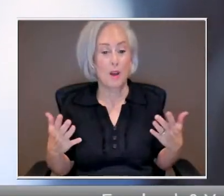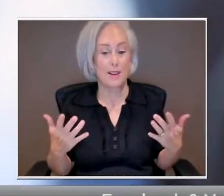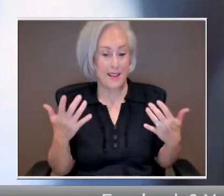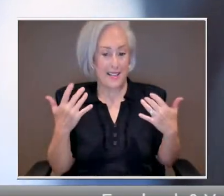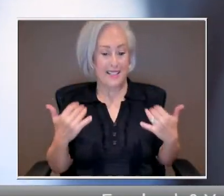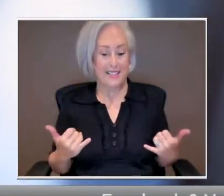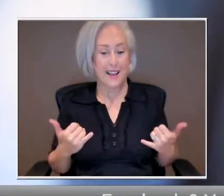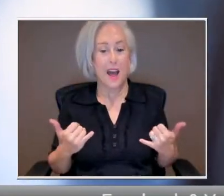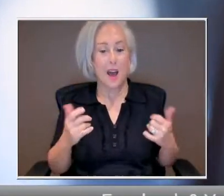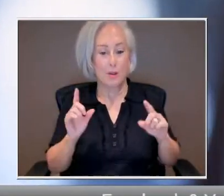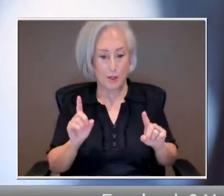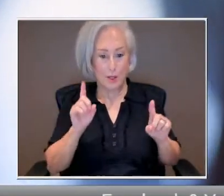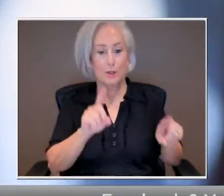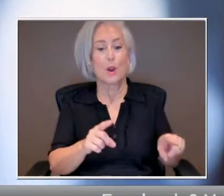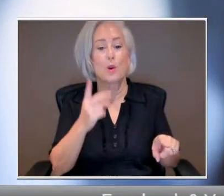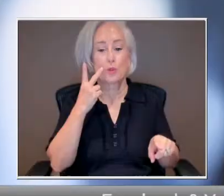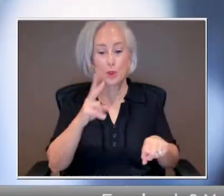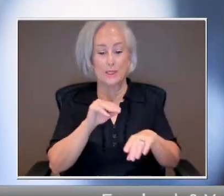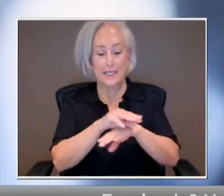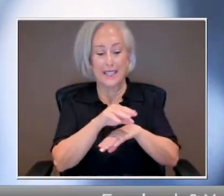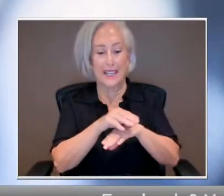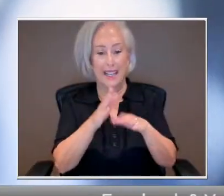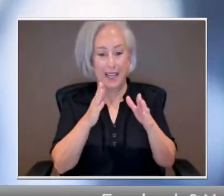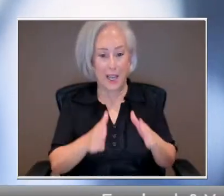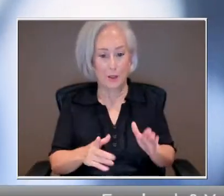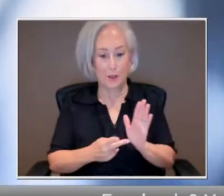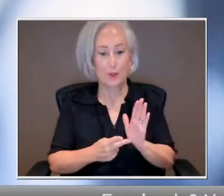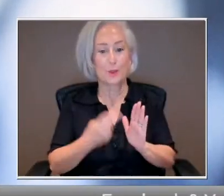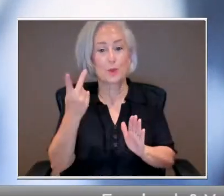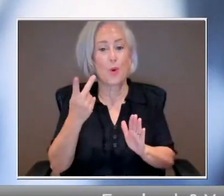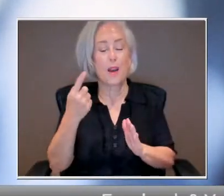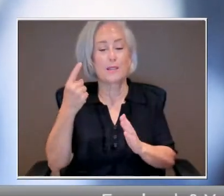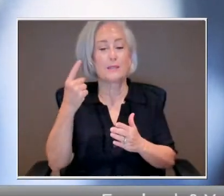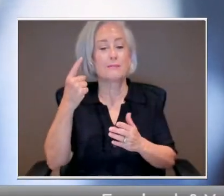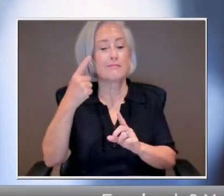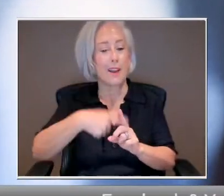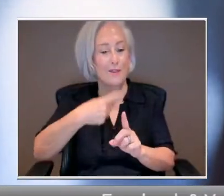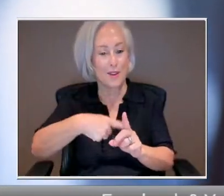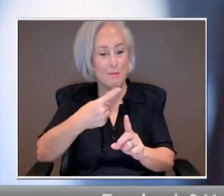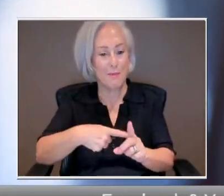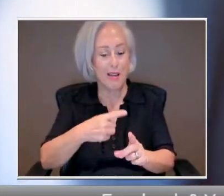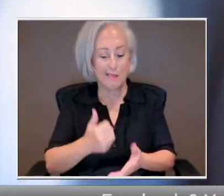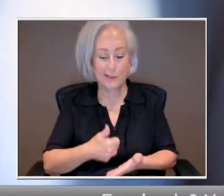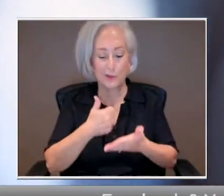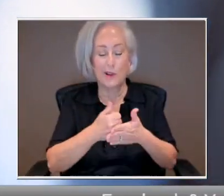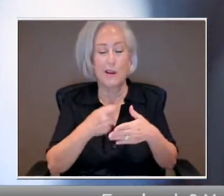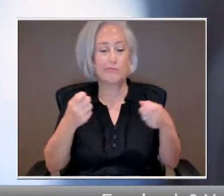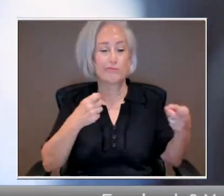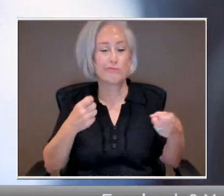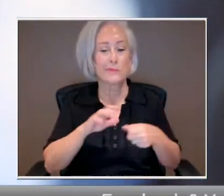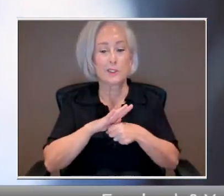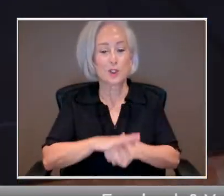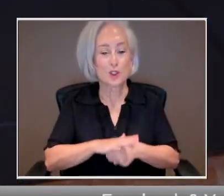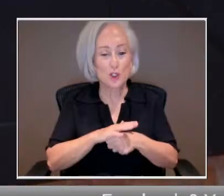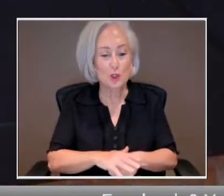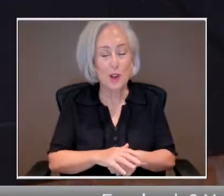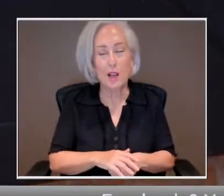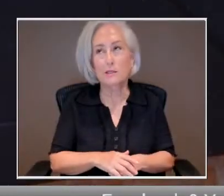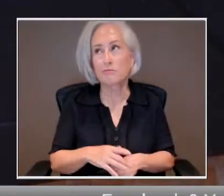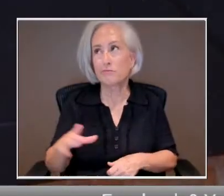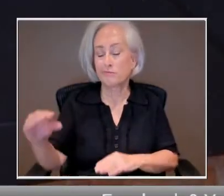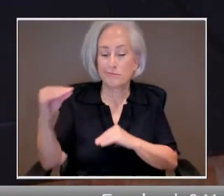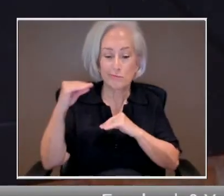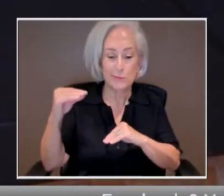counselor twice a month to help manage her stress. She's taught me some breathing techniques. It's very